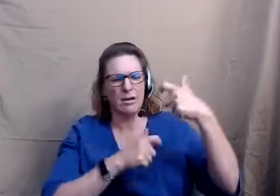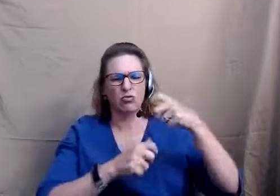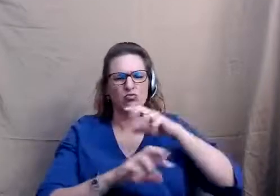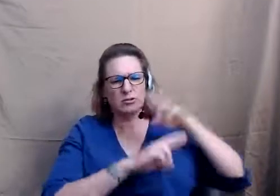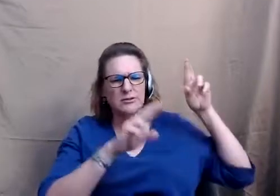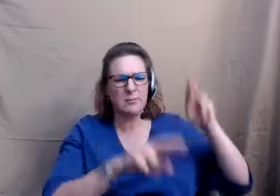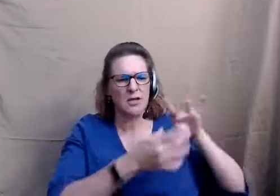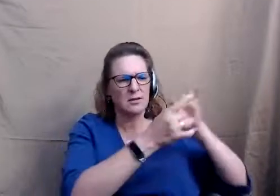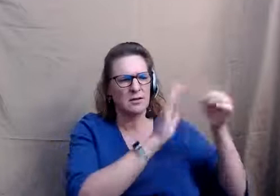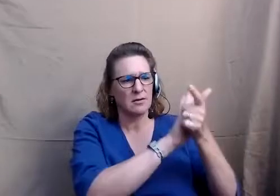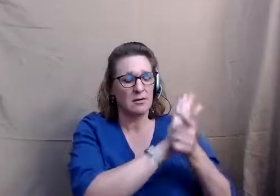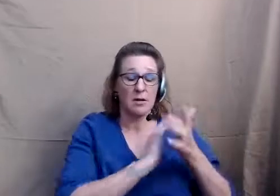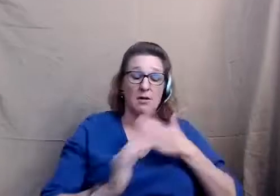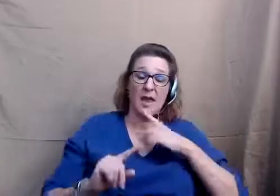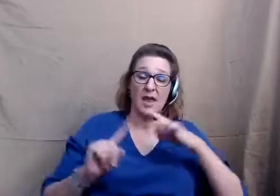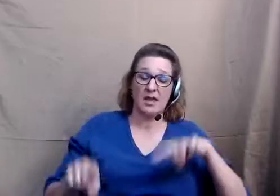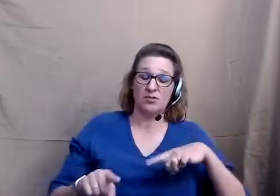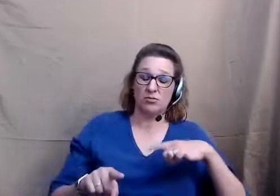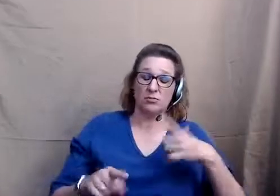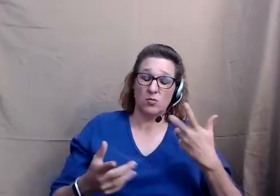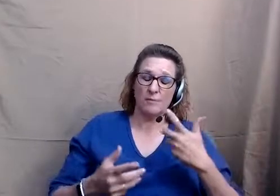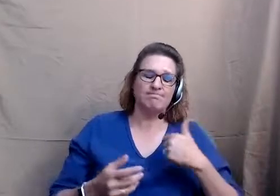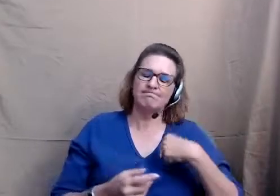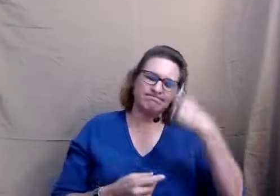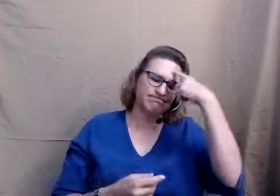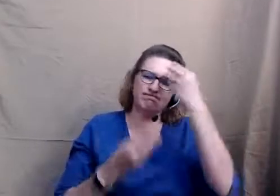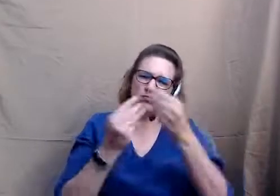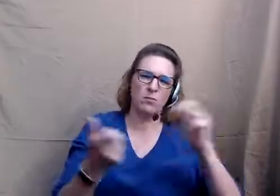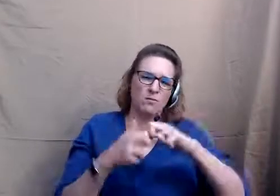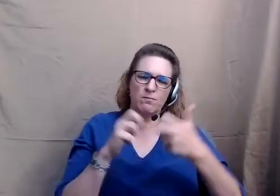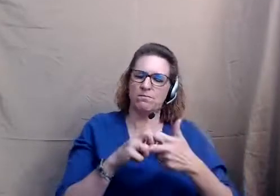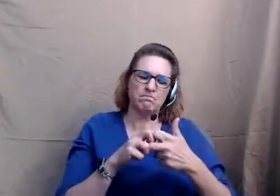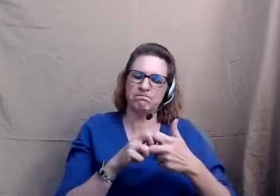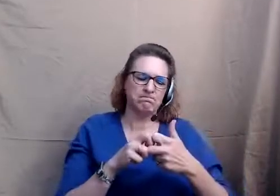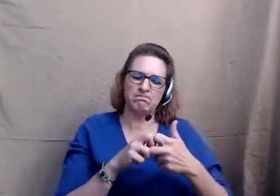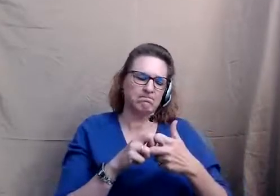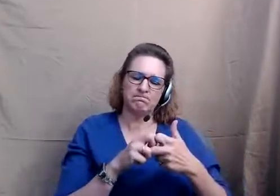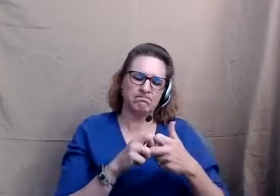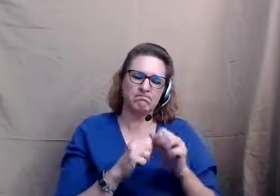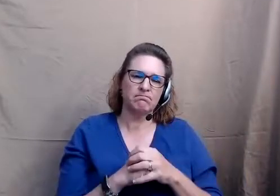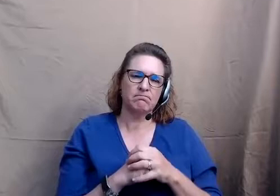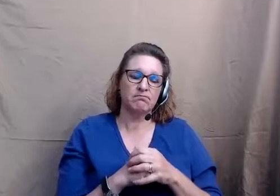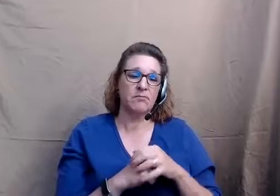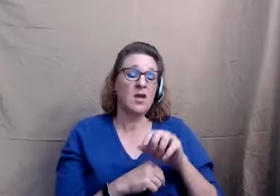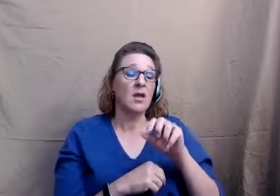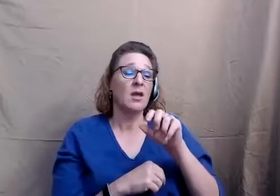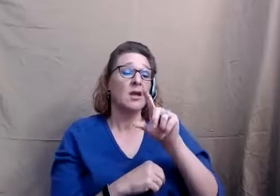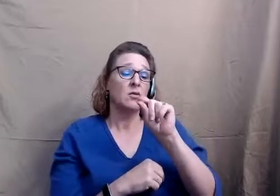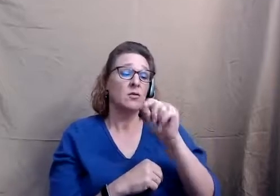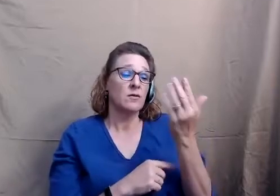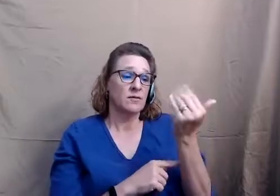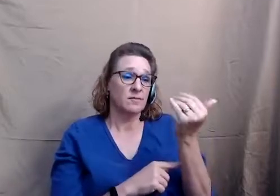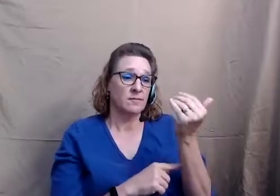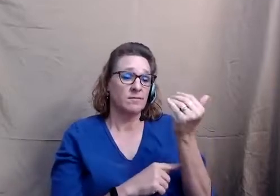My answer to that is that I don't think it's going to help solve this problem. In 2015, a new